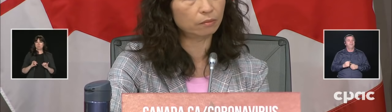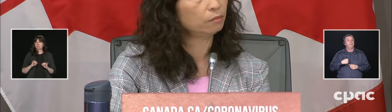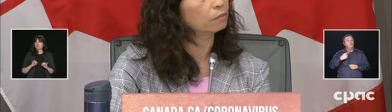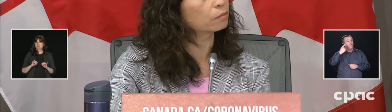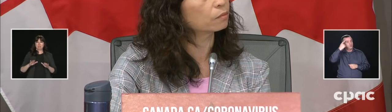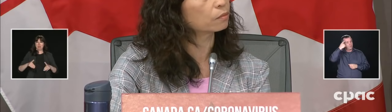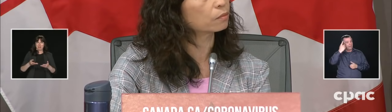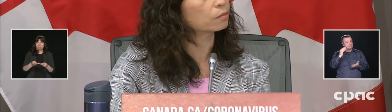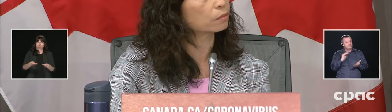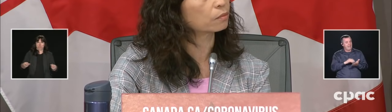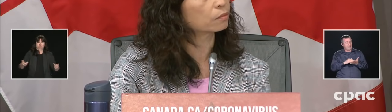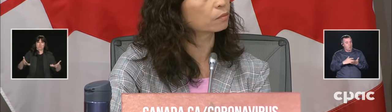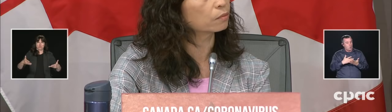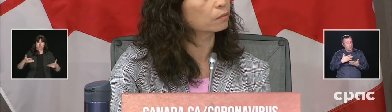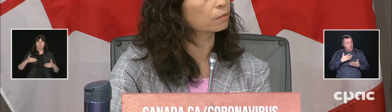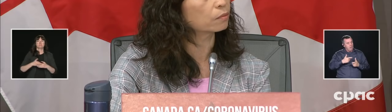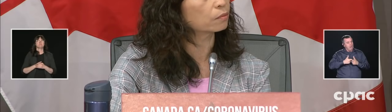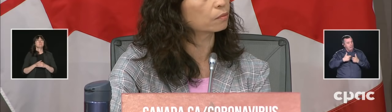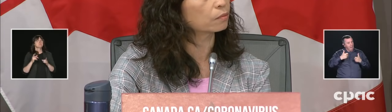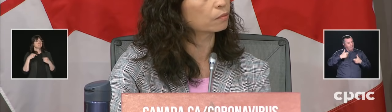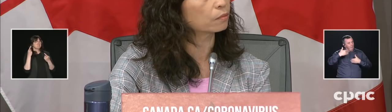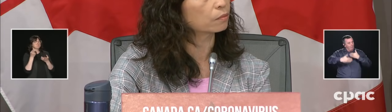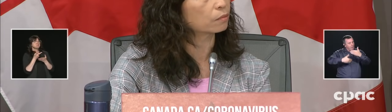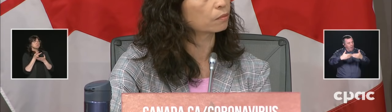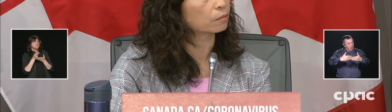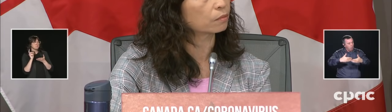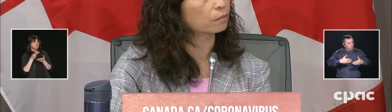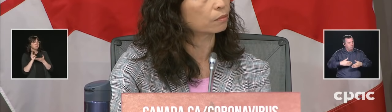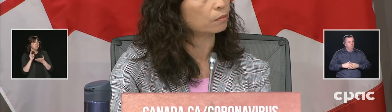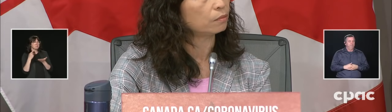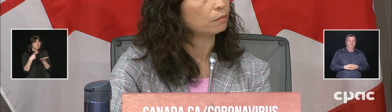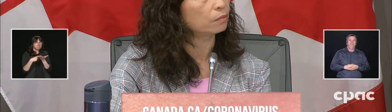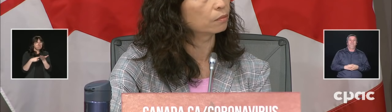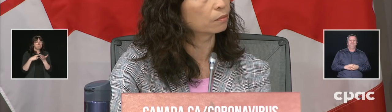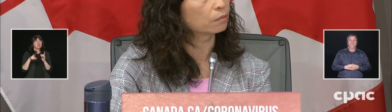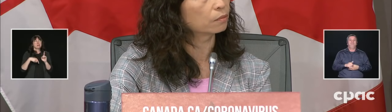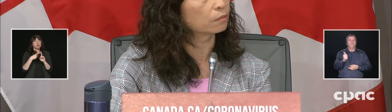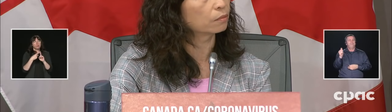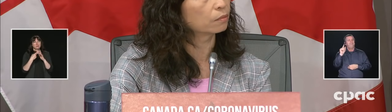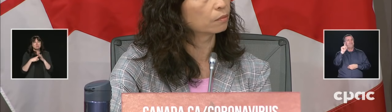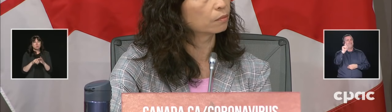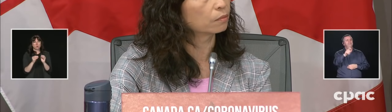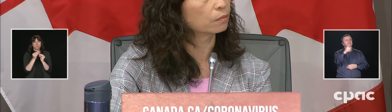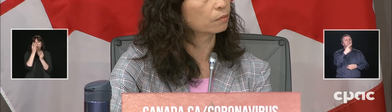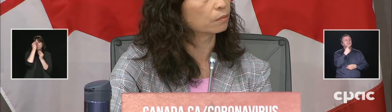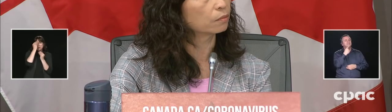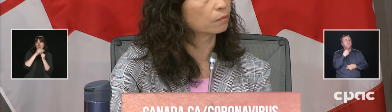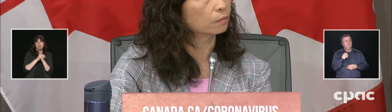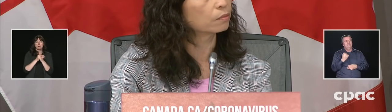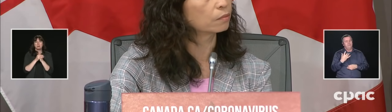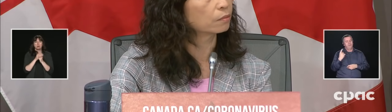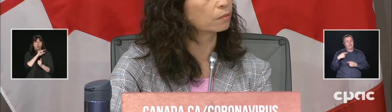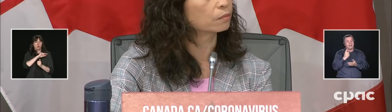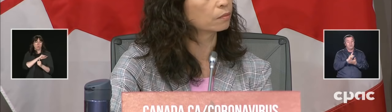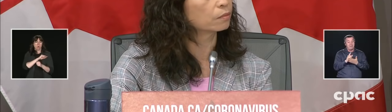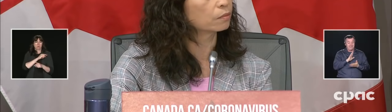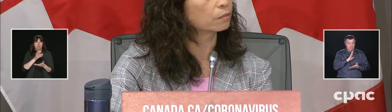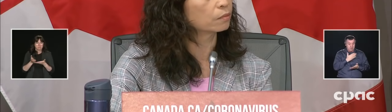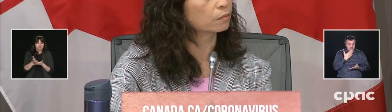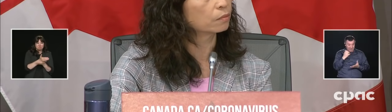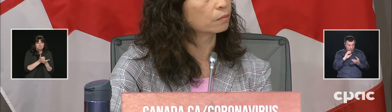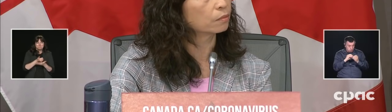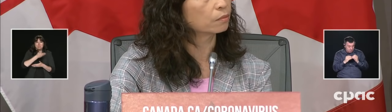us over the last few weeks about how as you get more data, you have better quality data, you get a better sense of the trajectory of